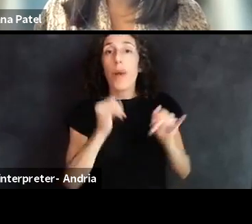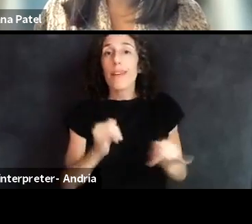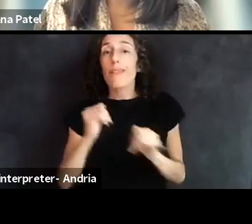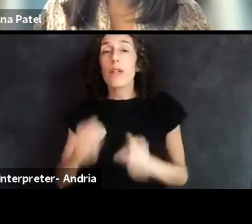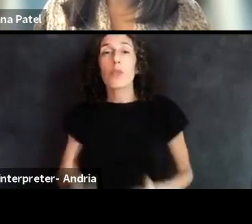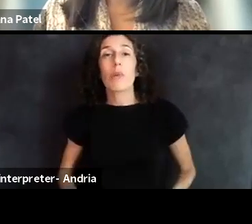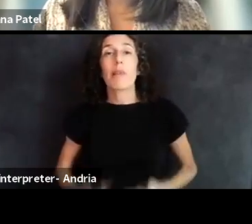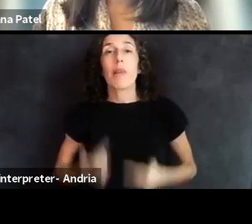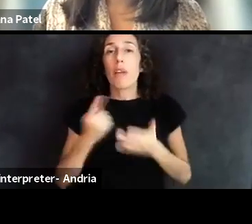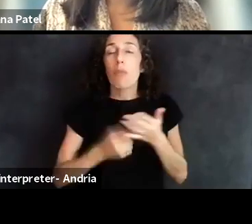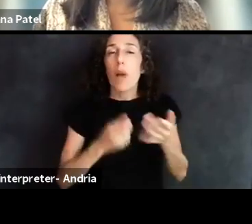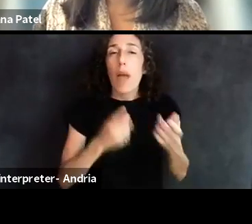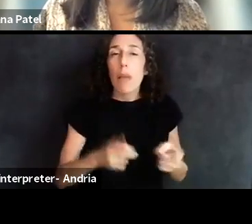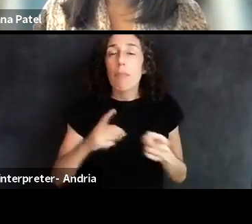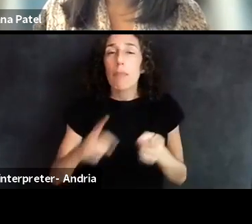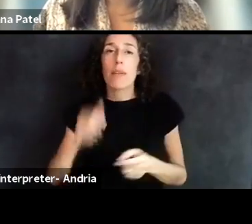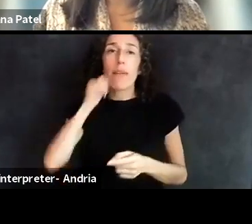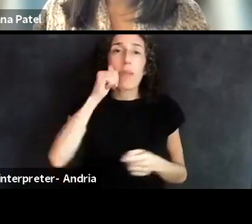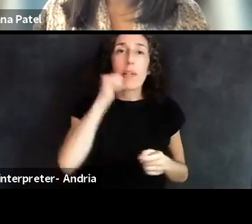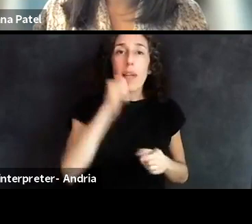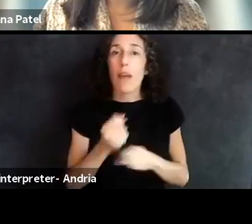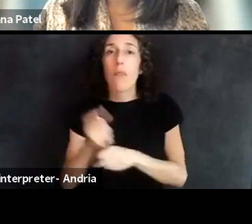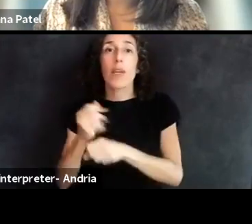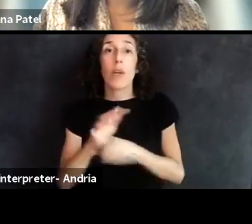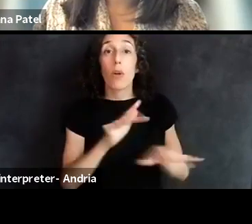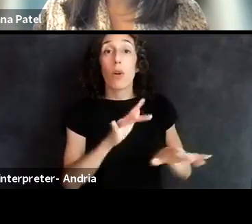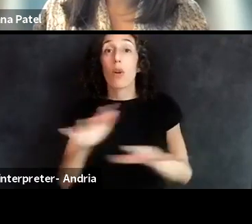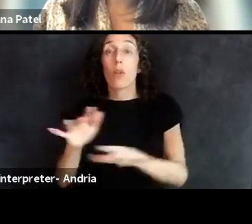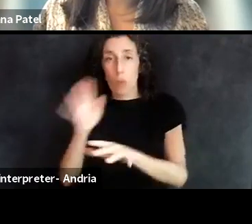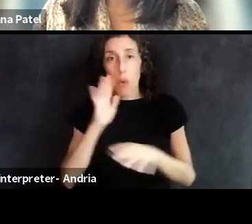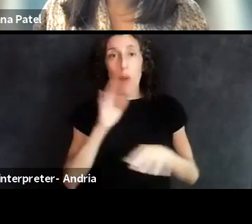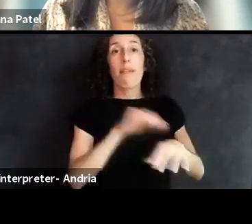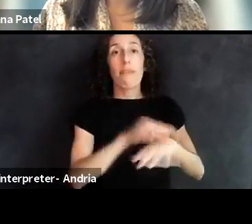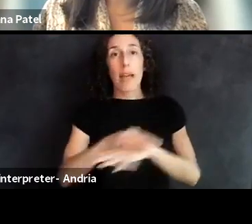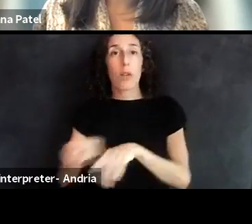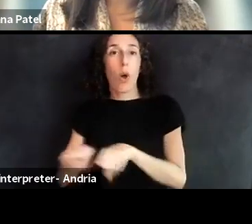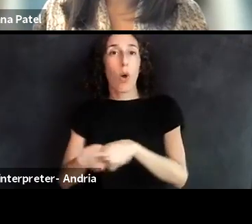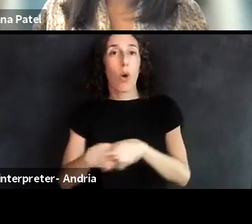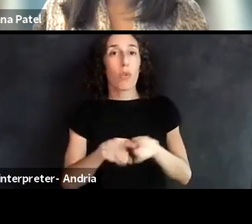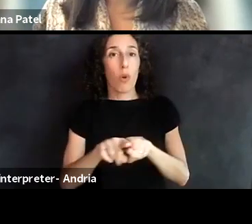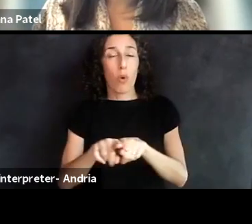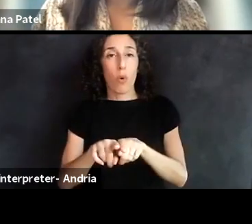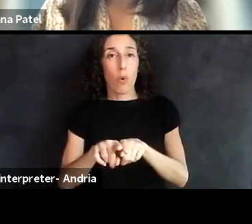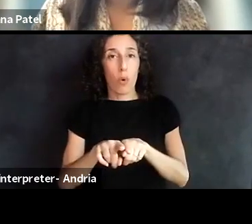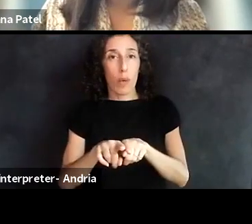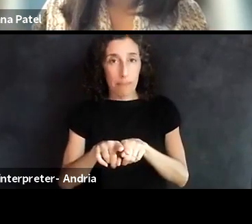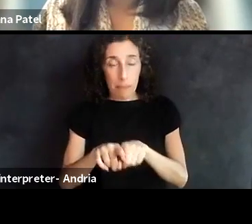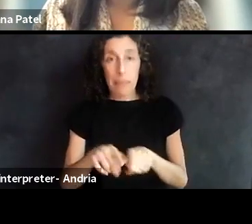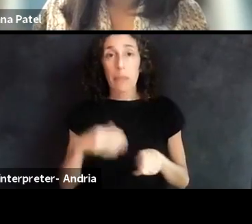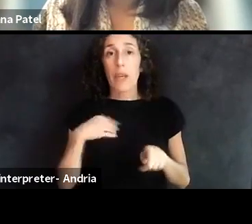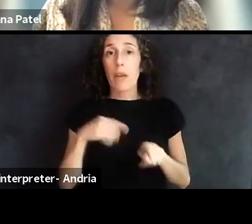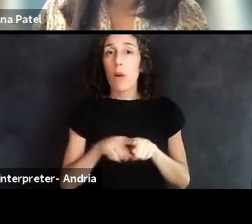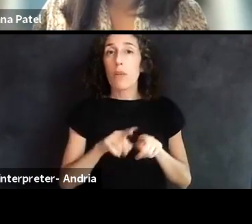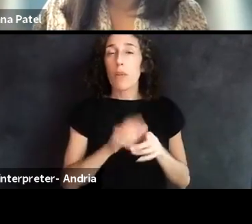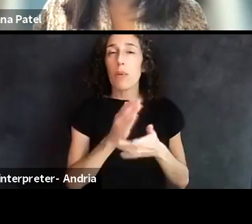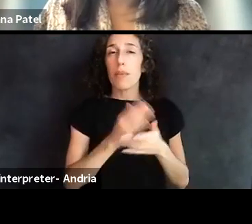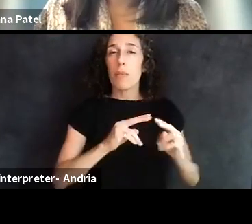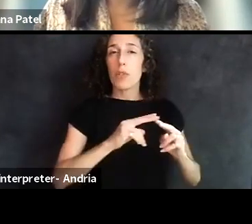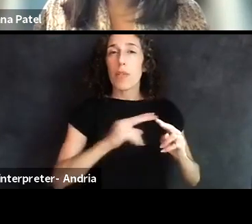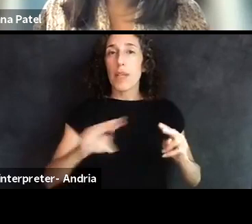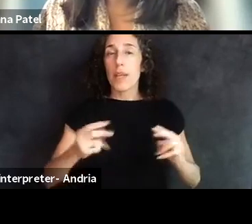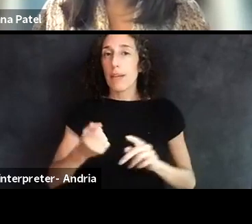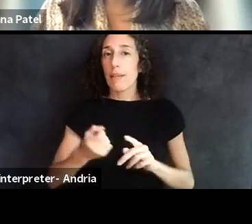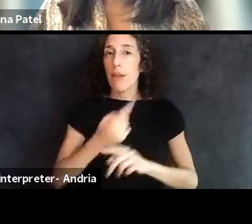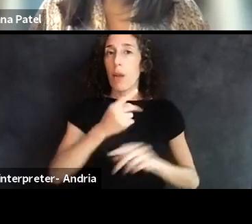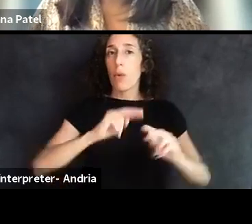date, there have been a couple of genetic variants that people have gotten interested in. There's just now a new paper